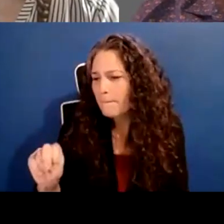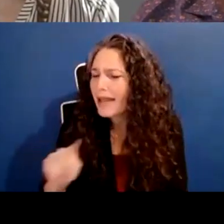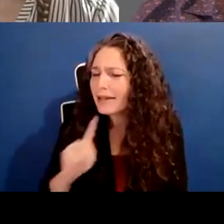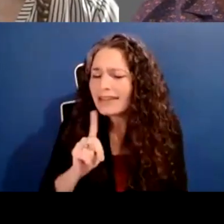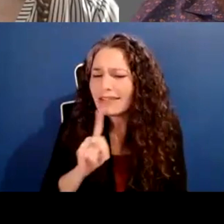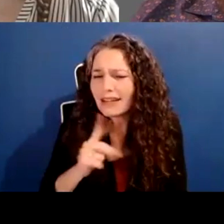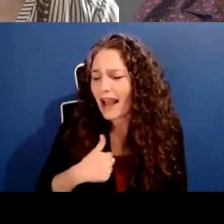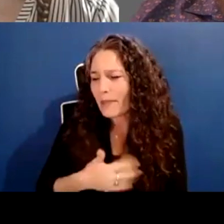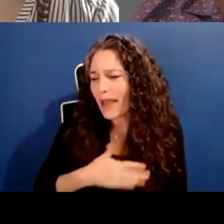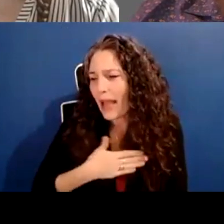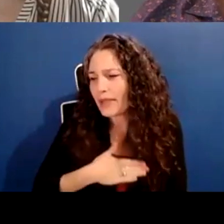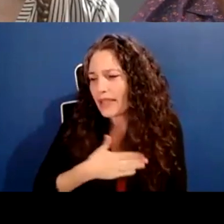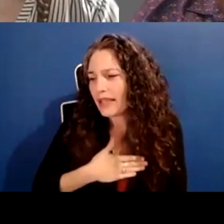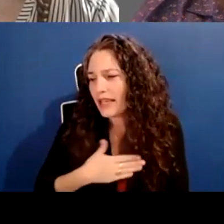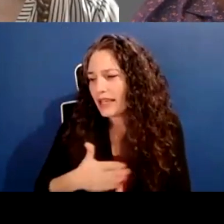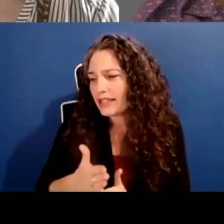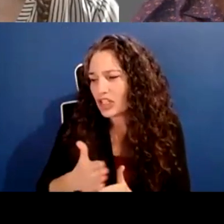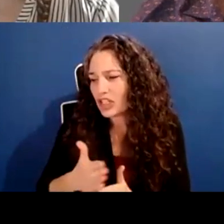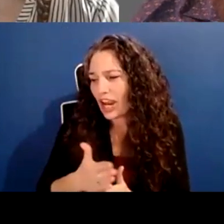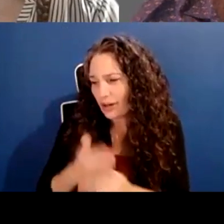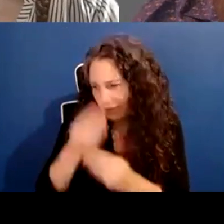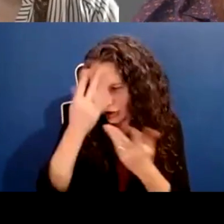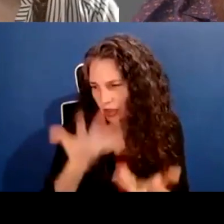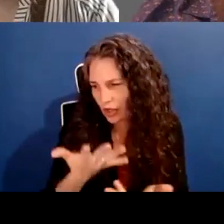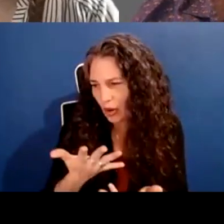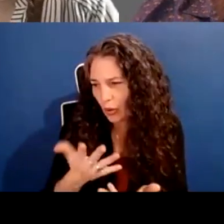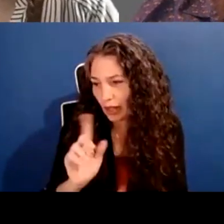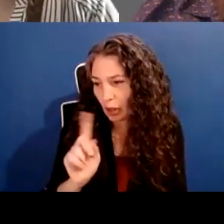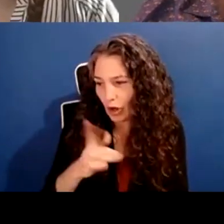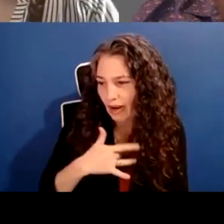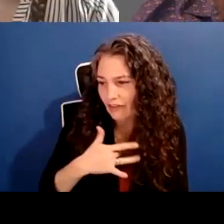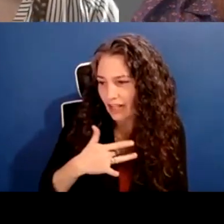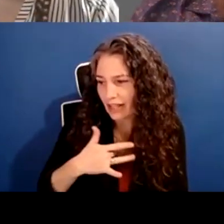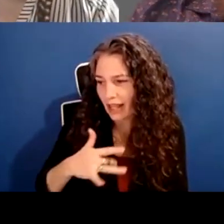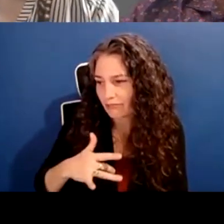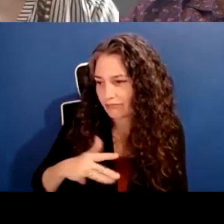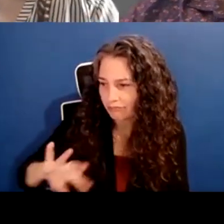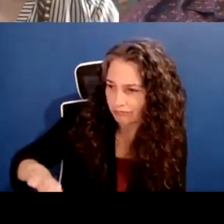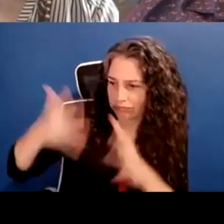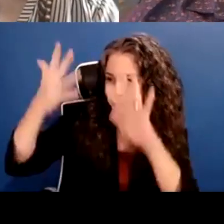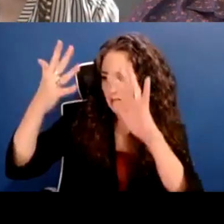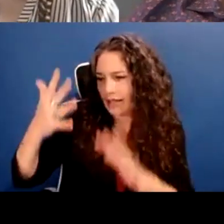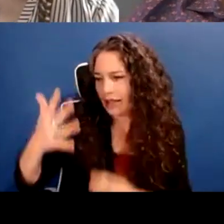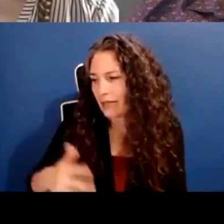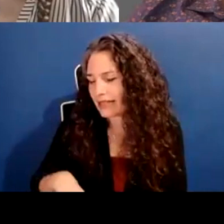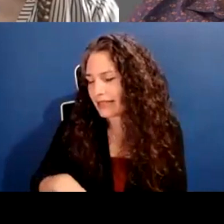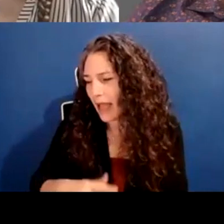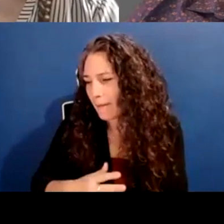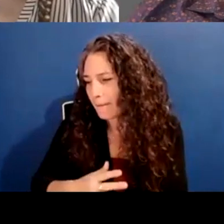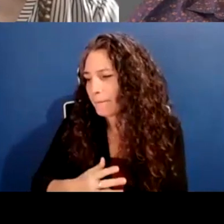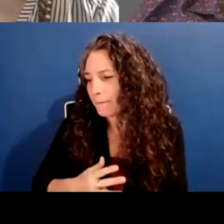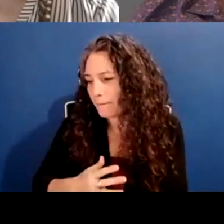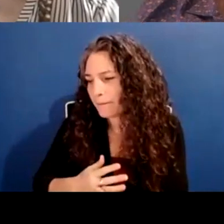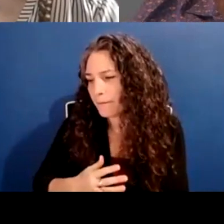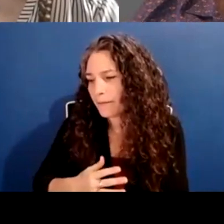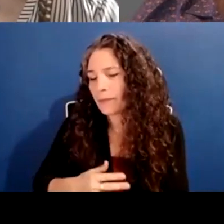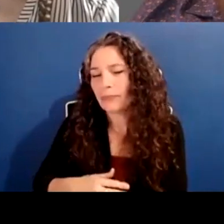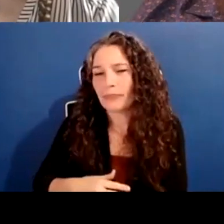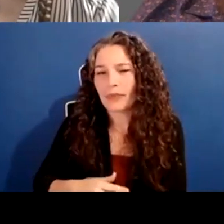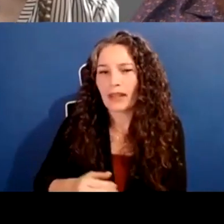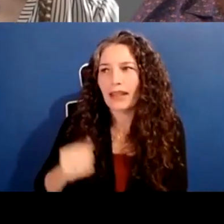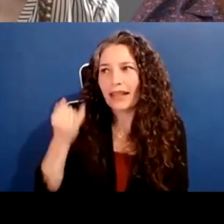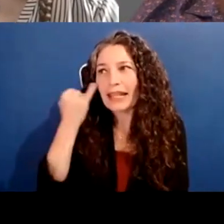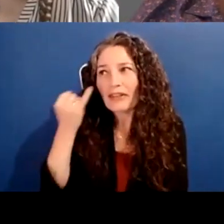feel like I messed up. I feel like sometimes it's helpful as folks that are in, professional spaces or